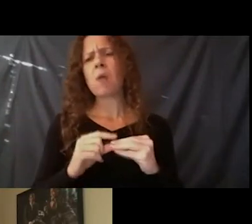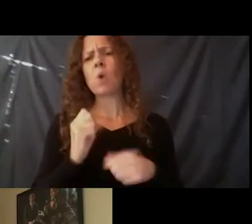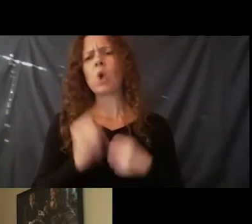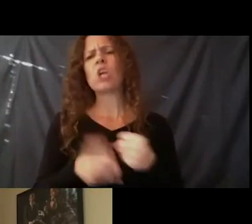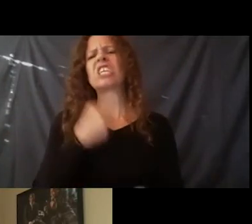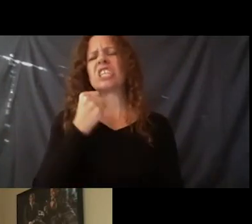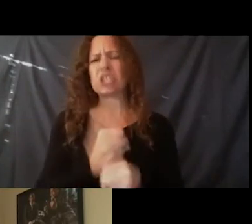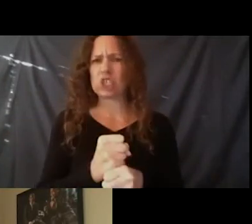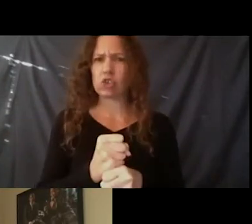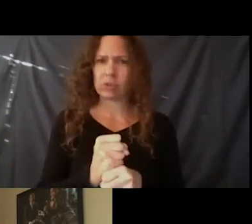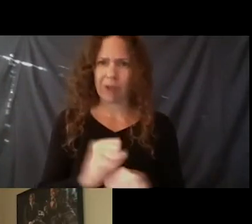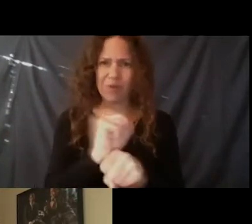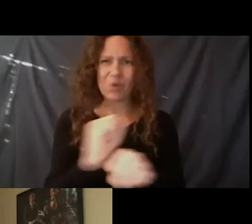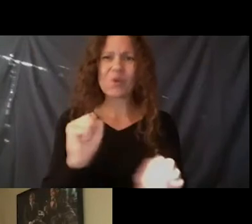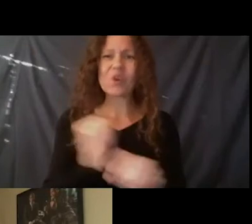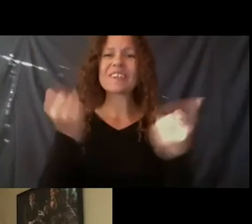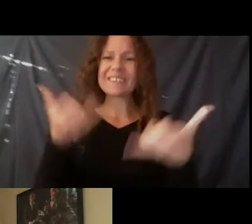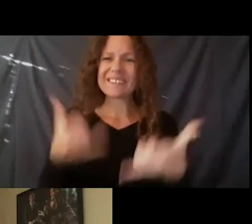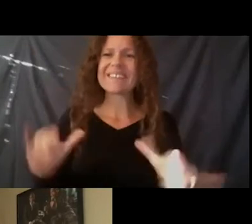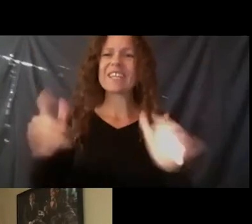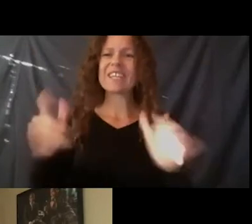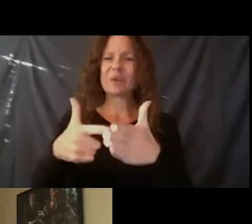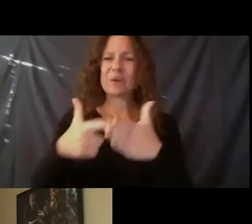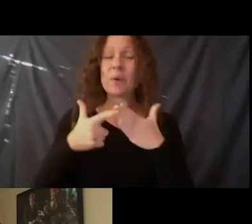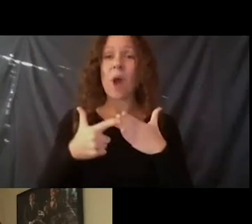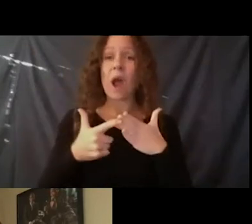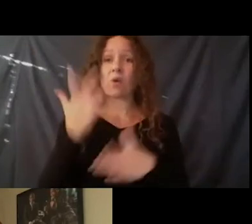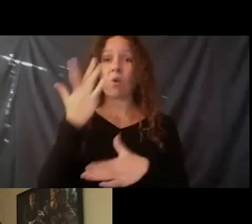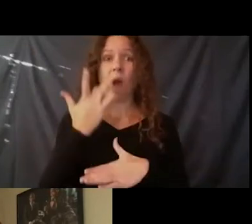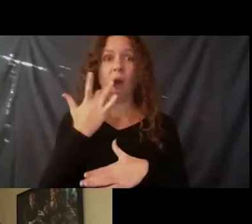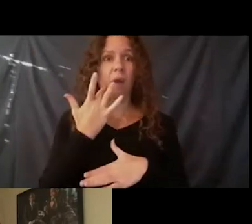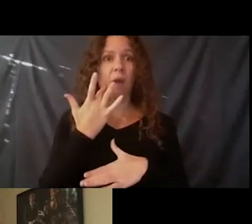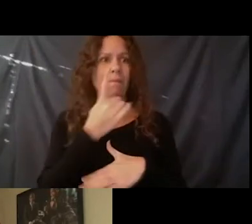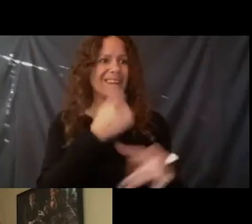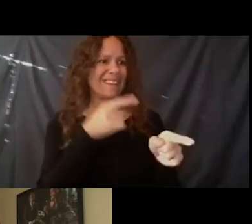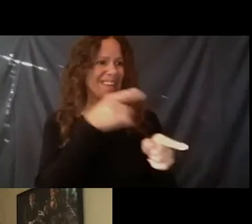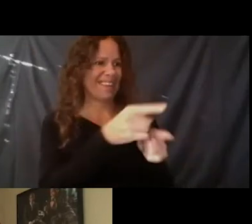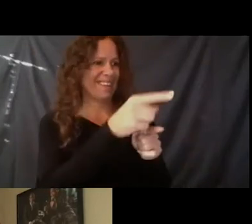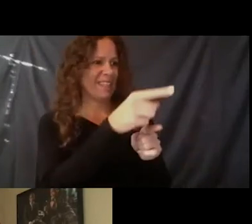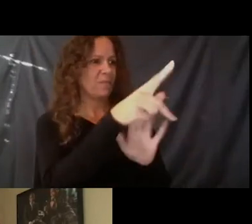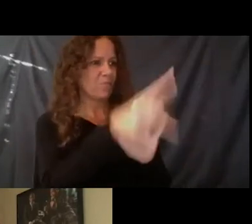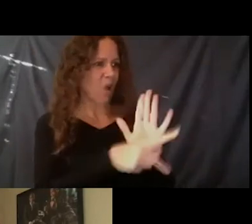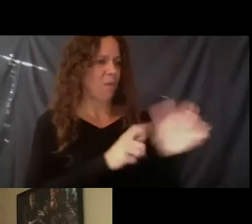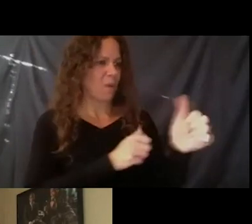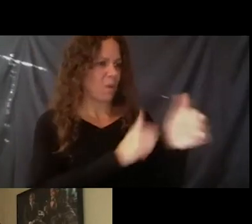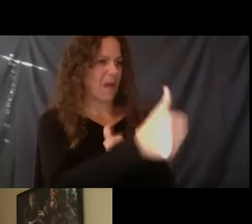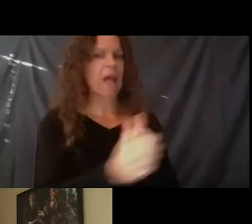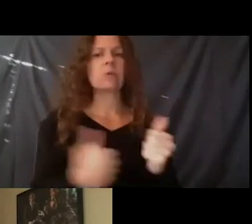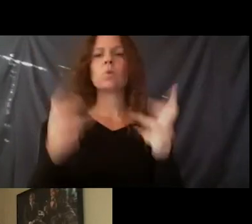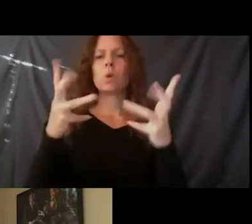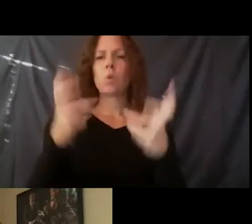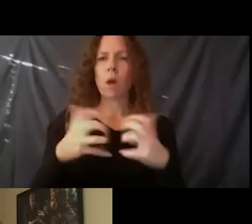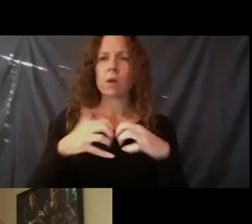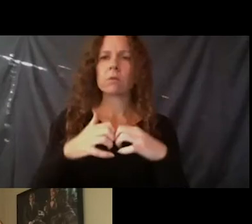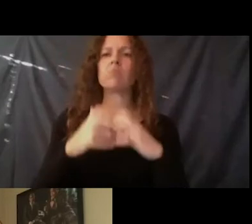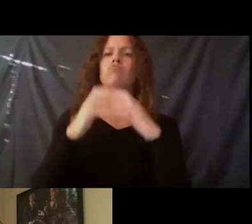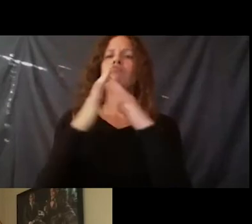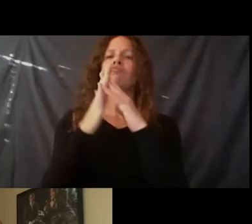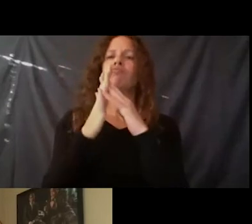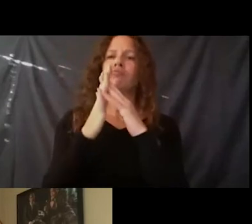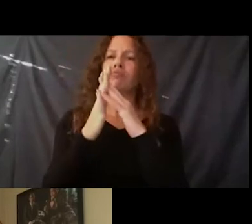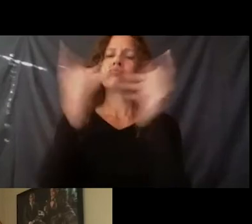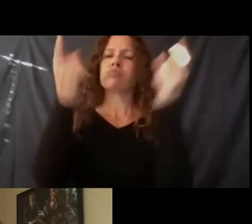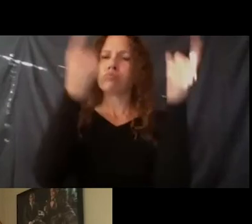to ensure that what we had passed was actually brought to fruition through some of the